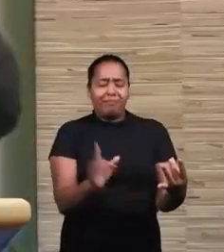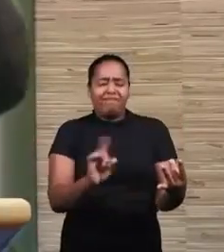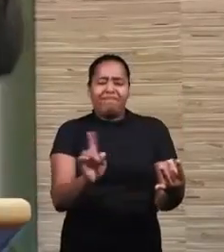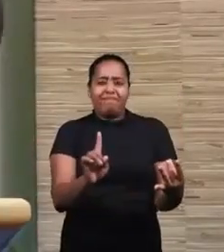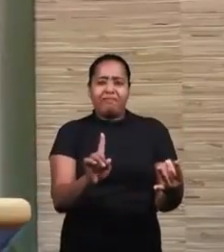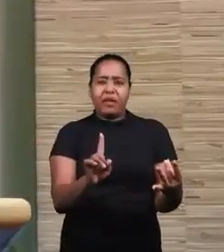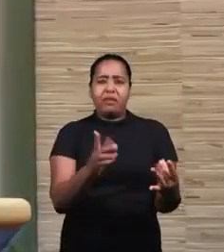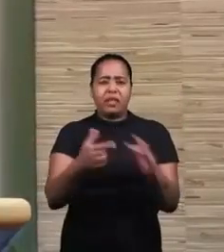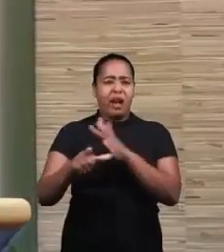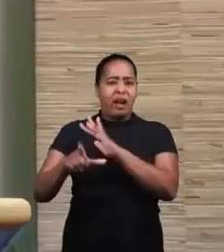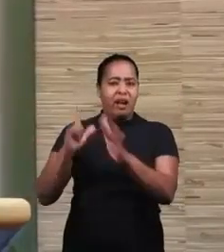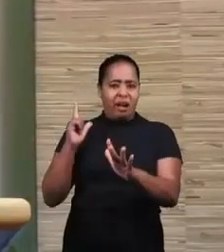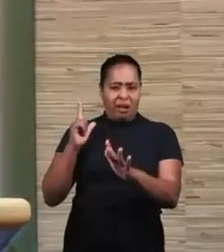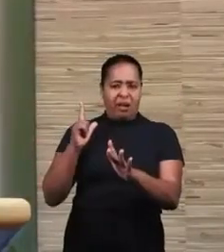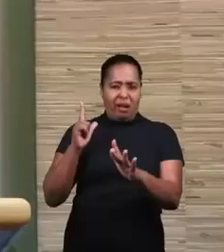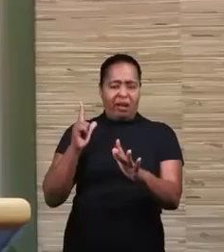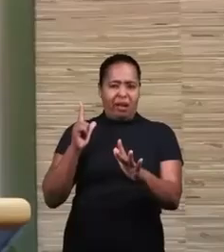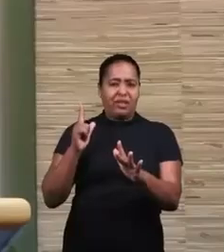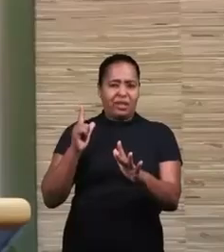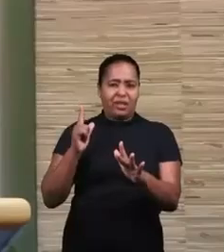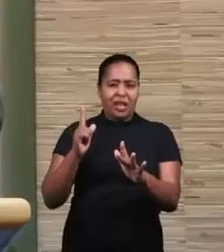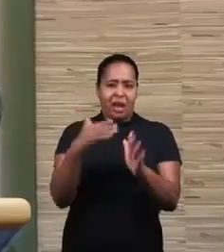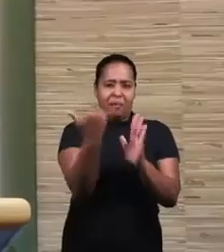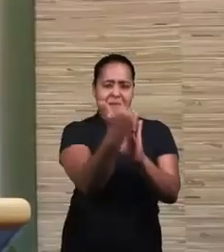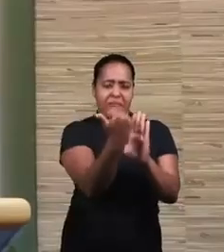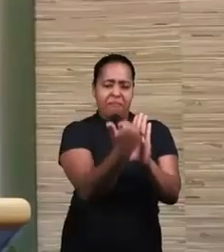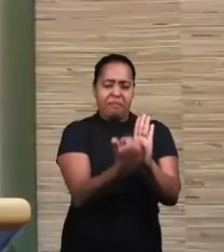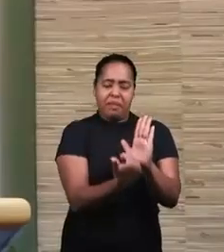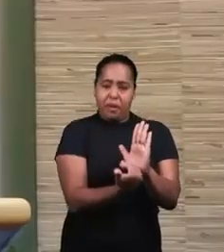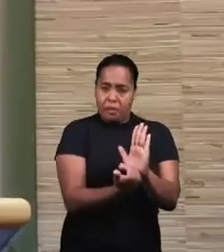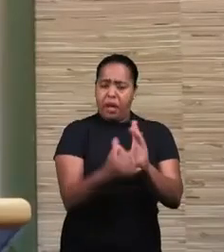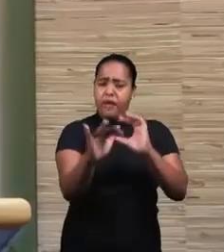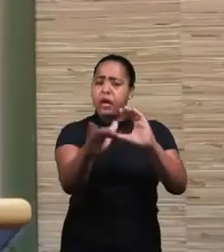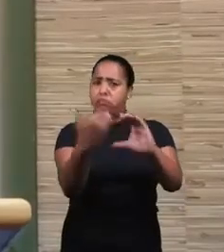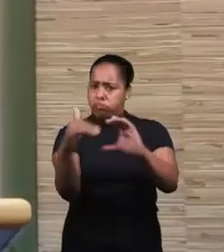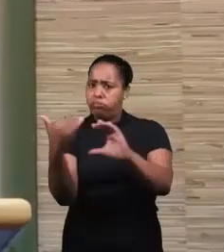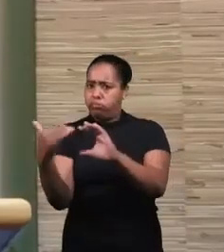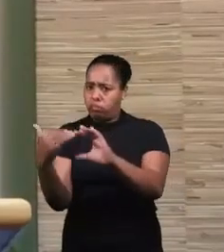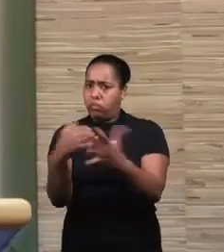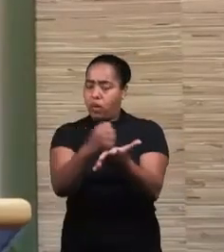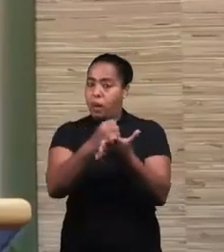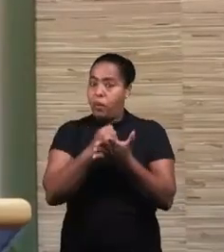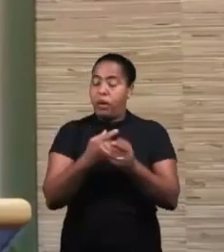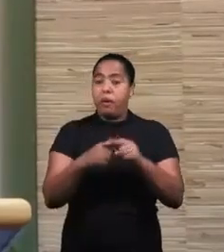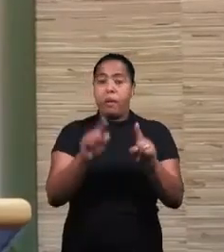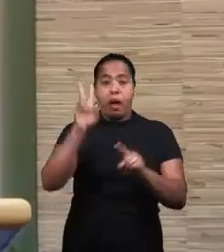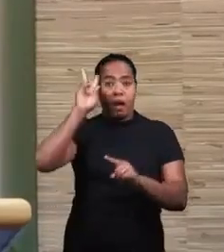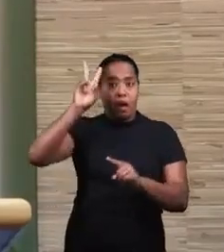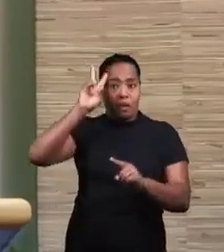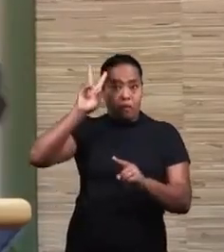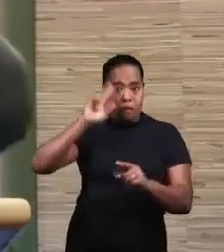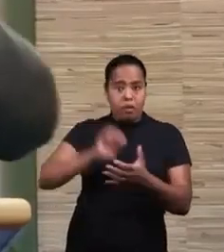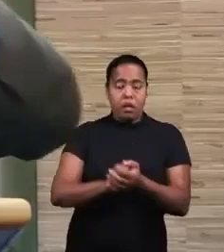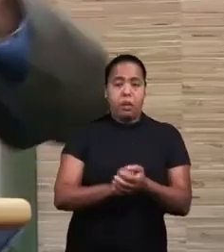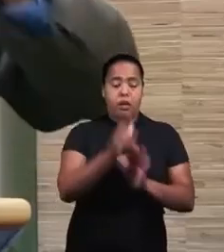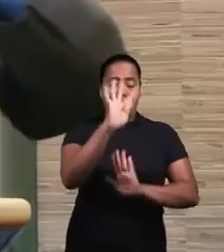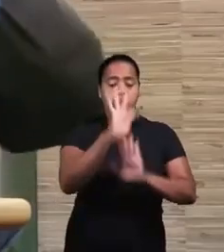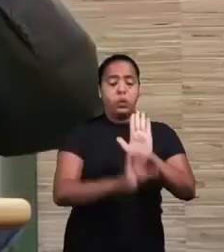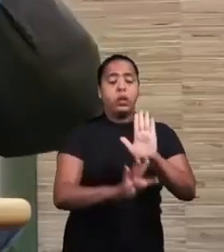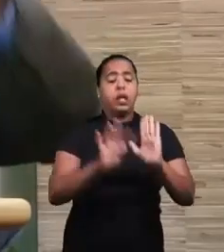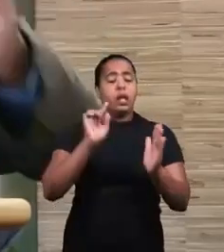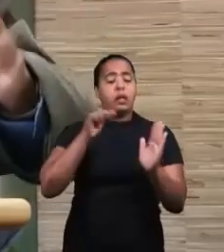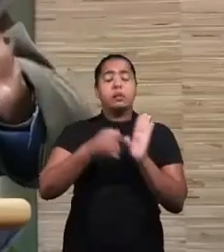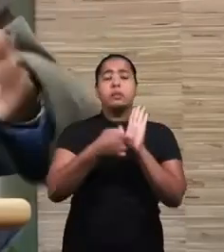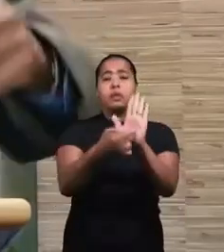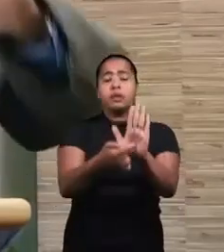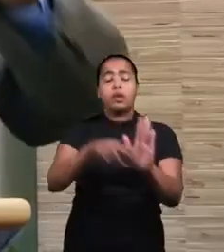was already dealt with, and the brethren sent several contributions. I'm going to say the following. We saw